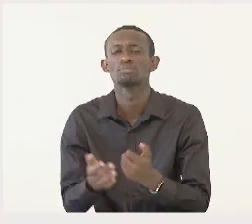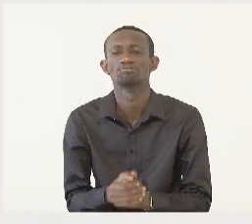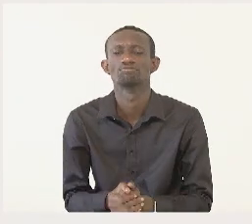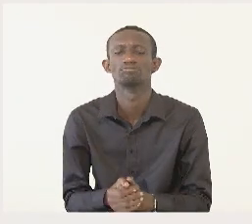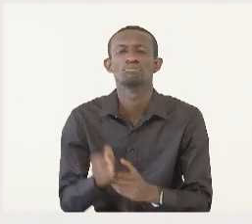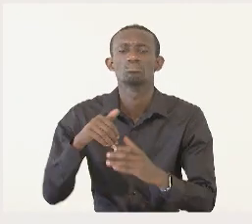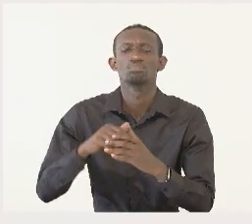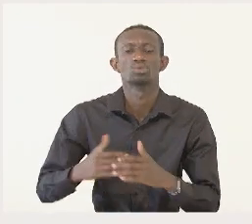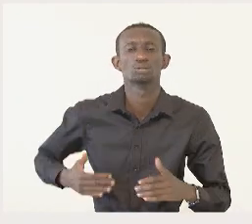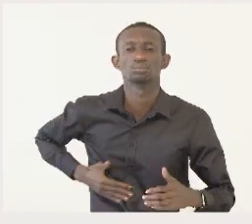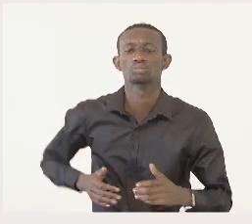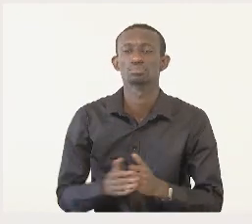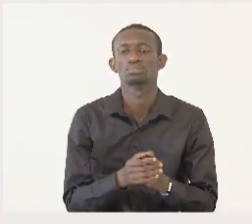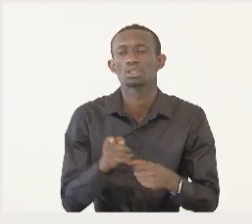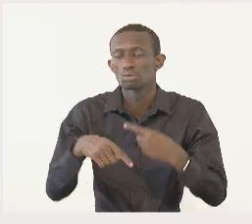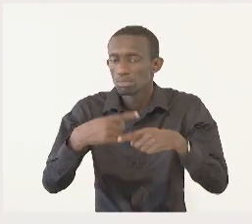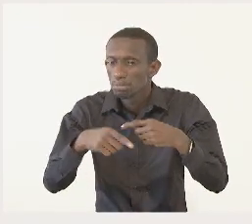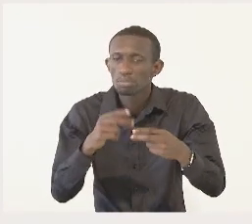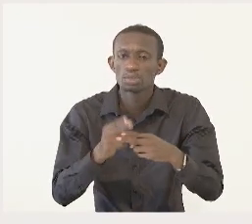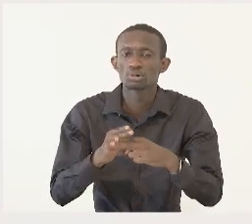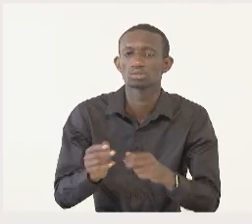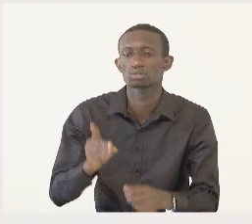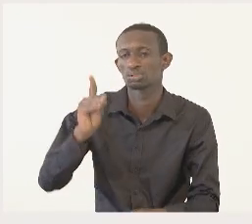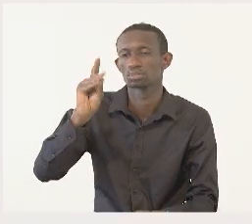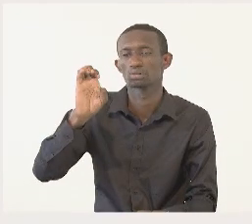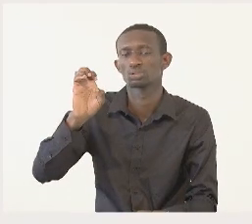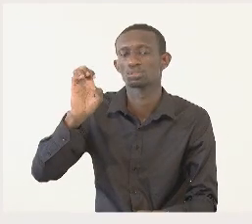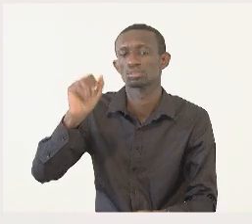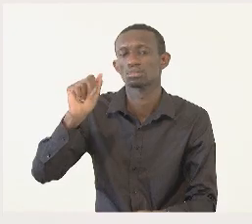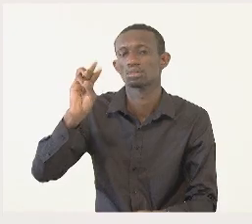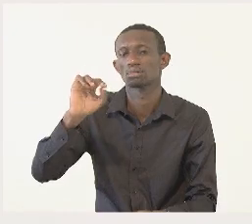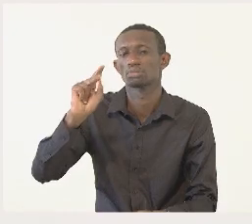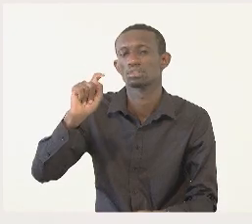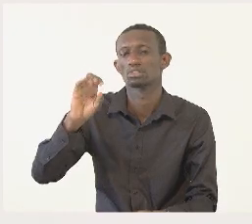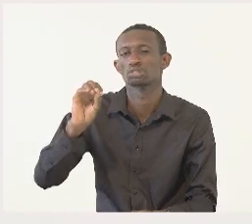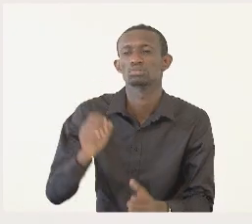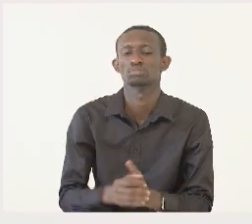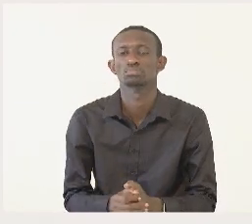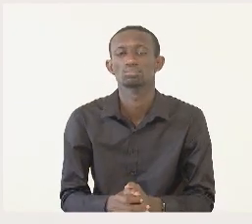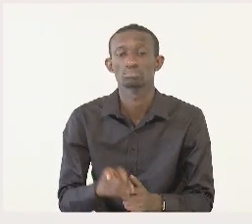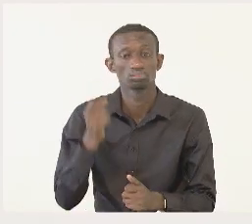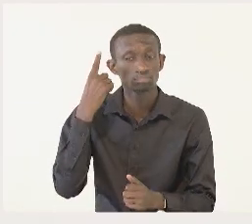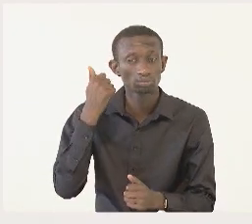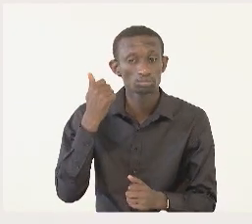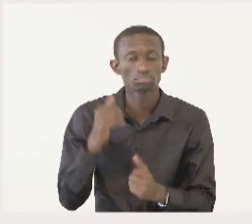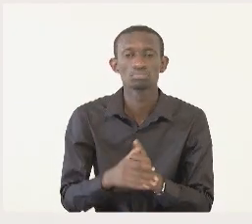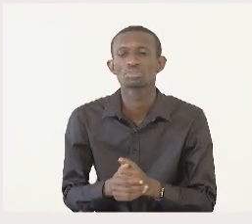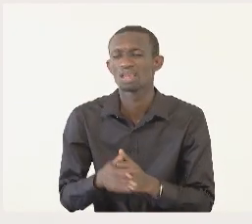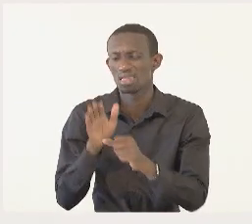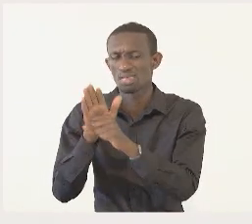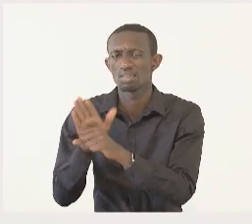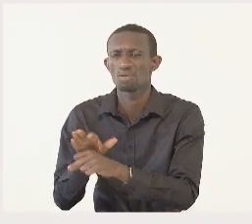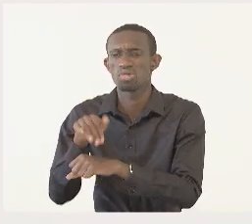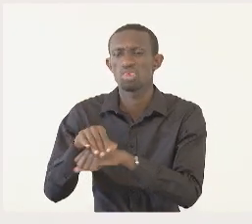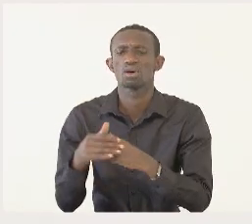in the liver in the process what you call deamination. These surplus of these amino acids, all right, excessive amino acids are going